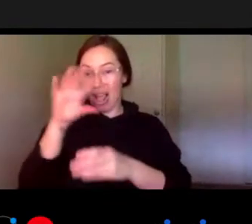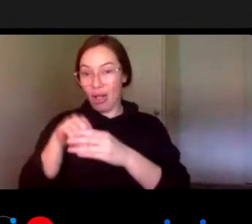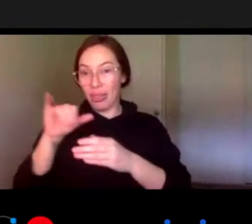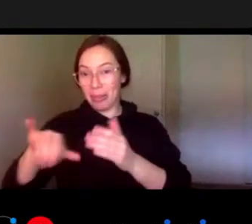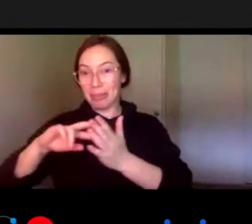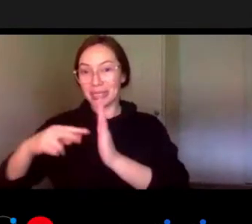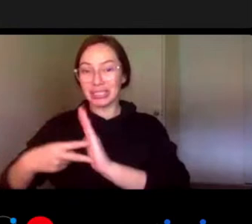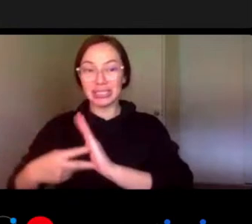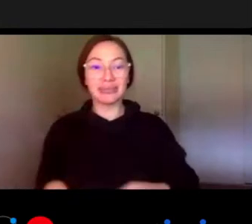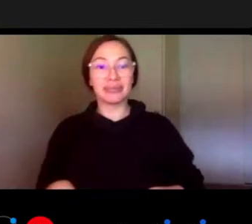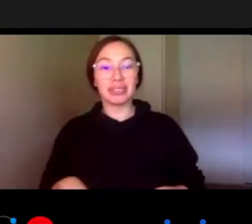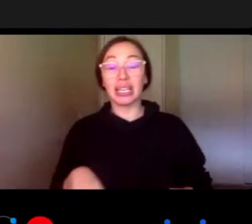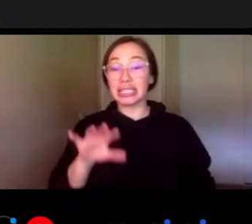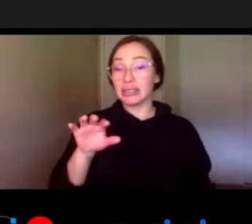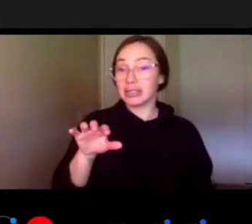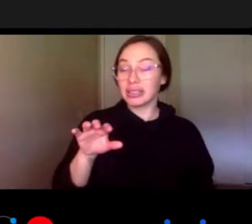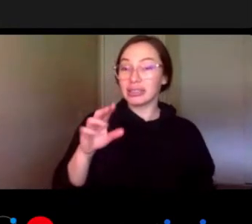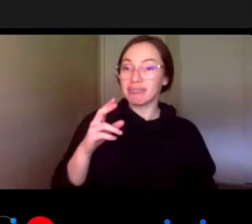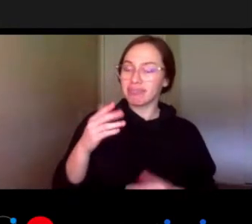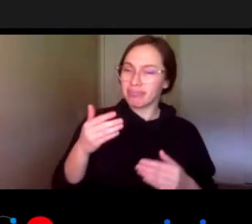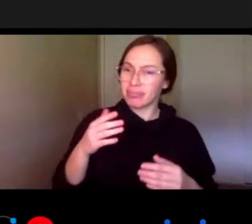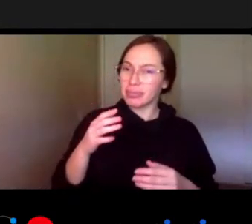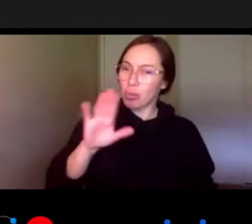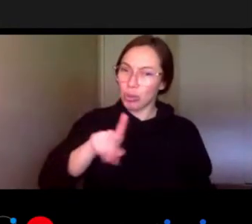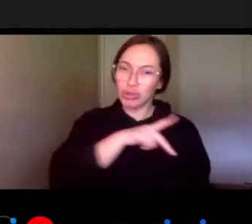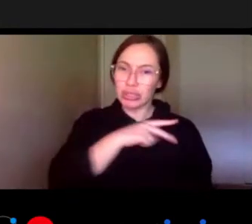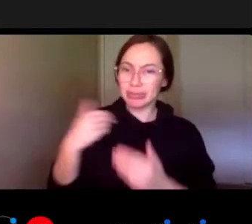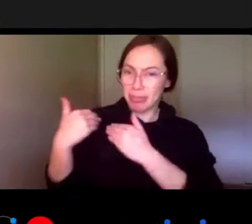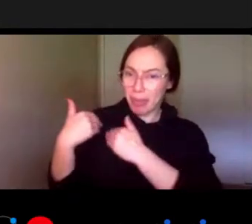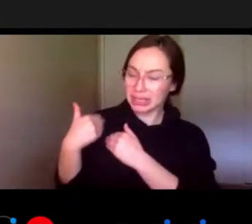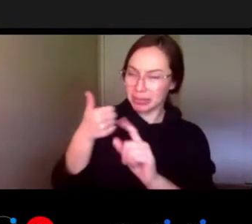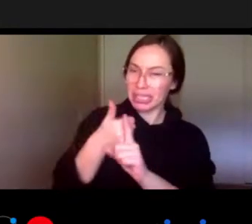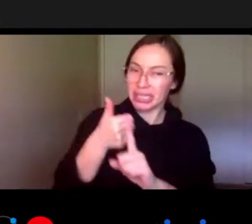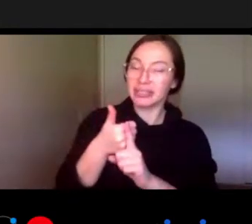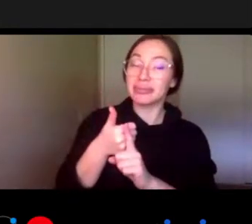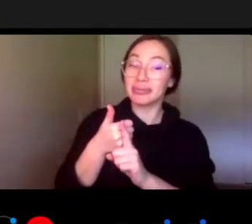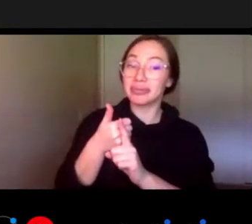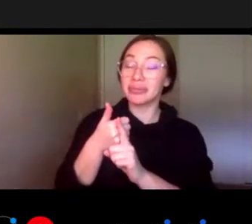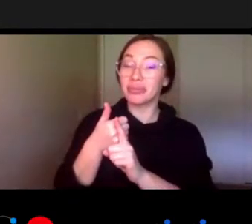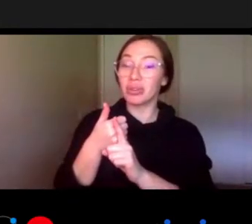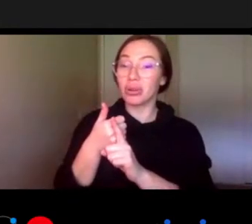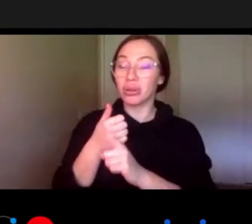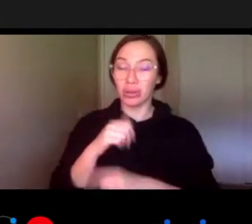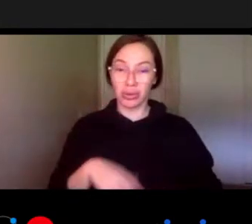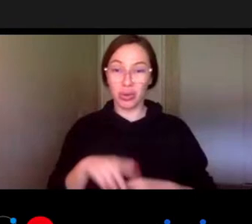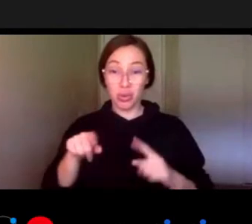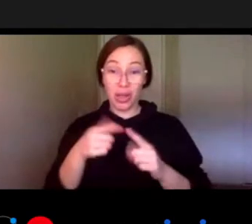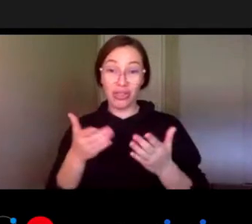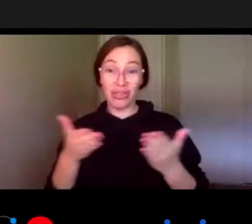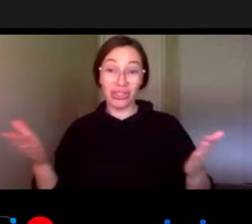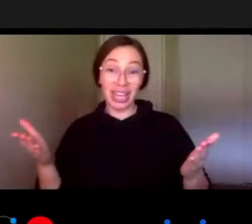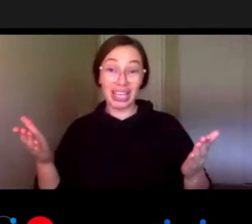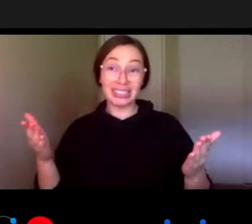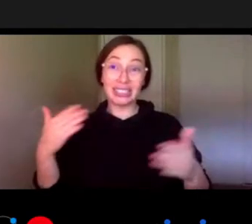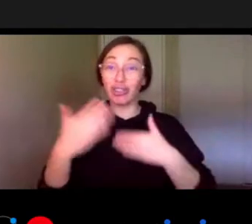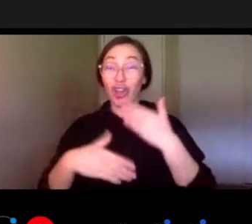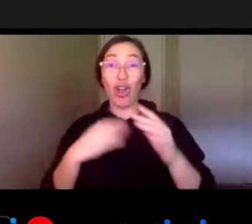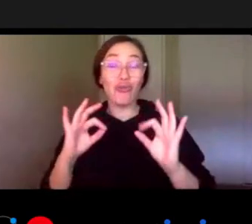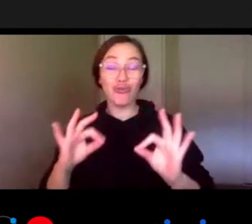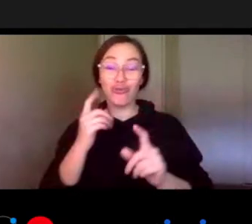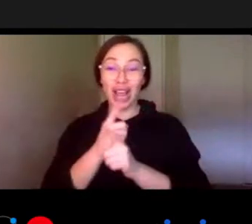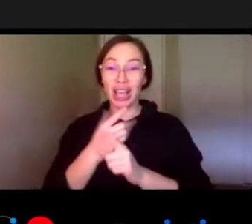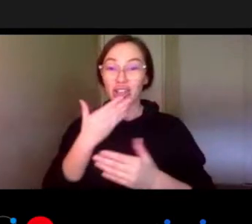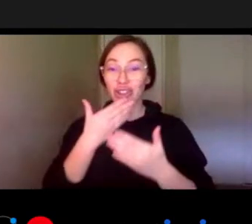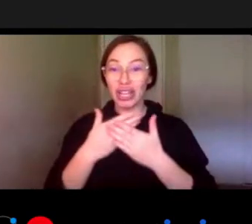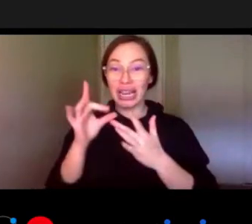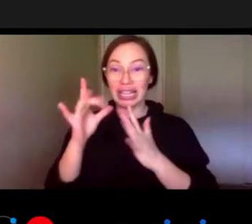Take personal responsibility. You know, when they say when things go right, good leaders look